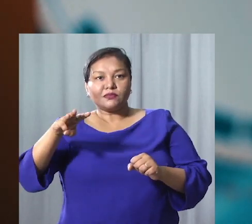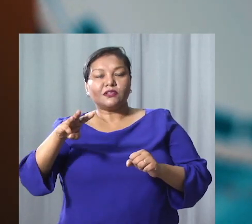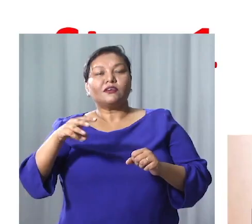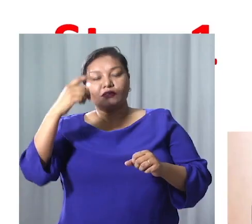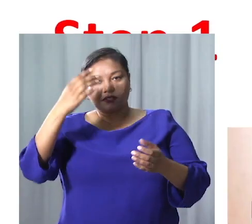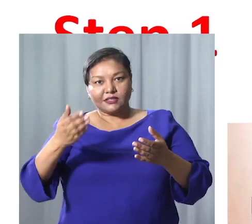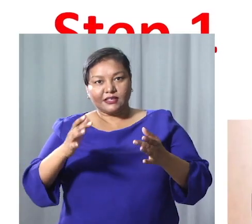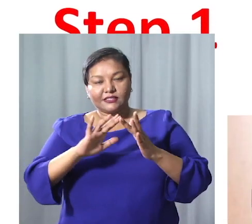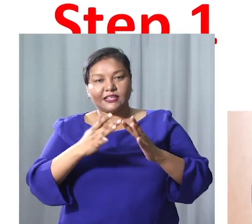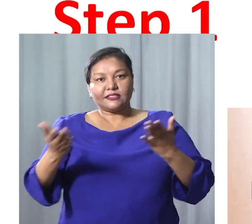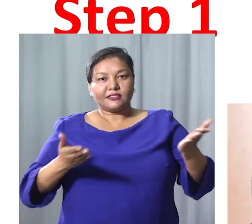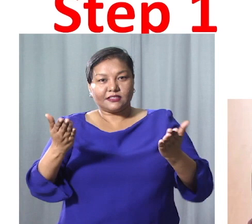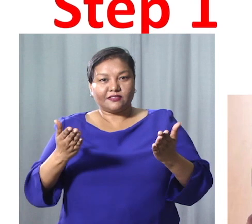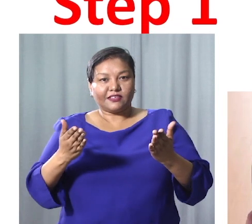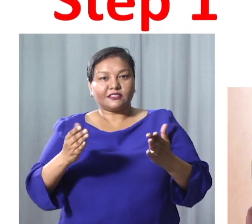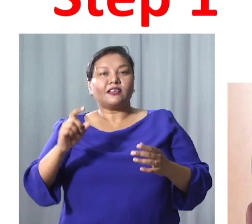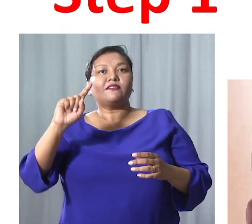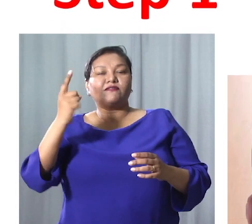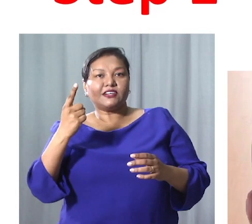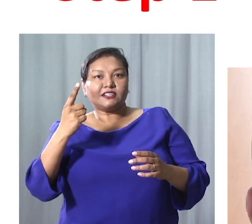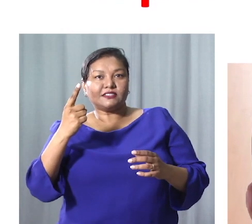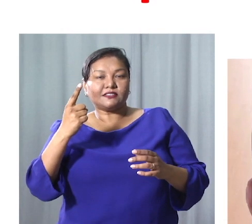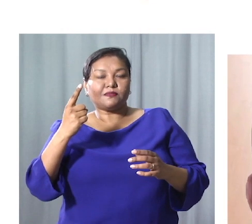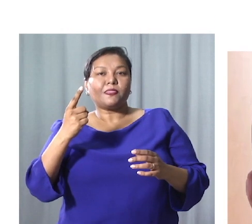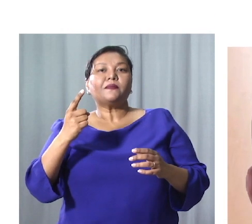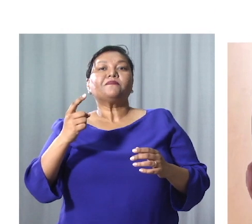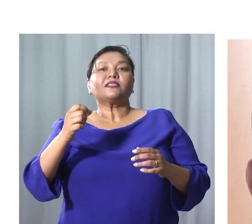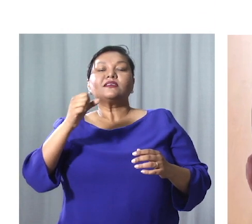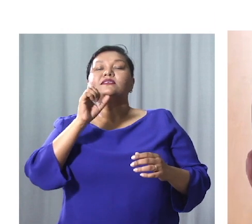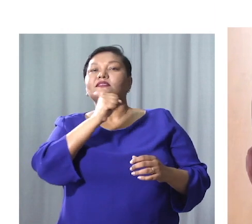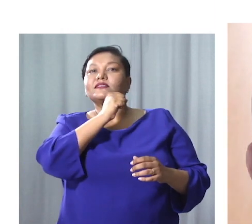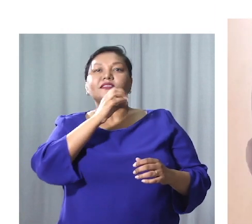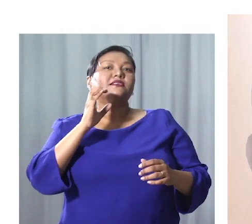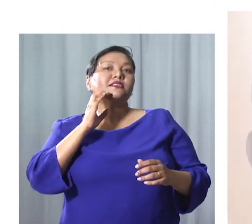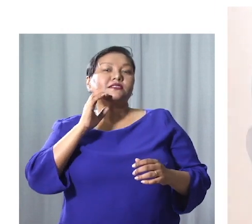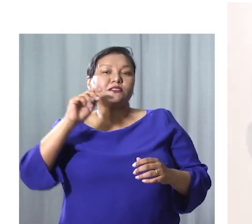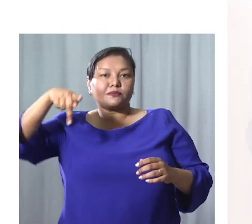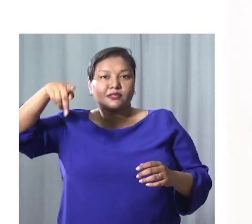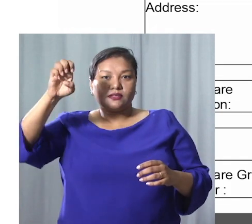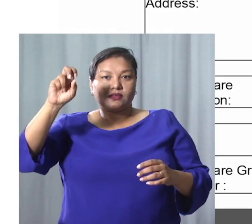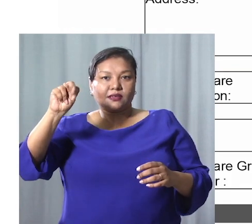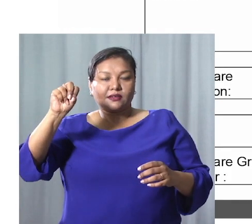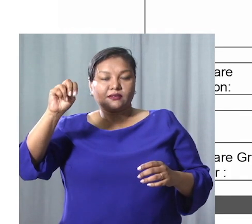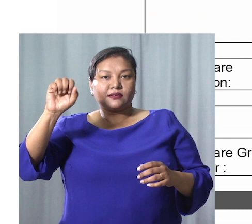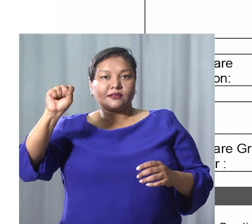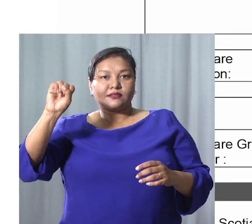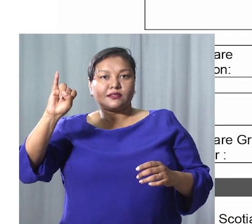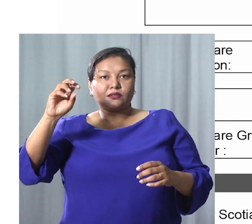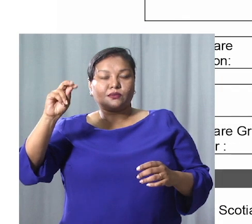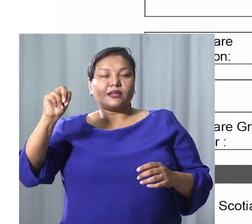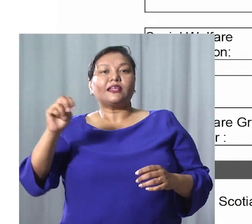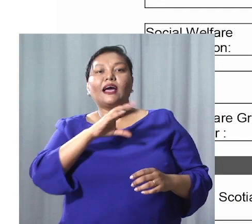services. The Automated Senior Citizens Pension, better known as SCP, and the Direct Deposit, better known as